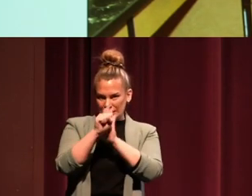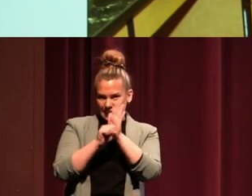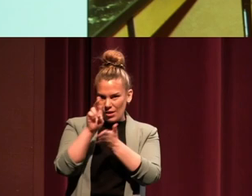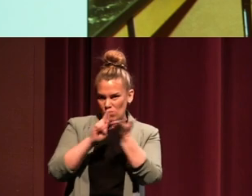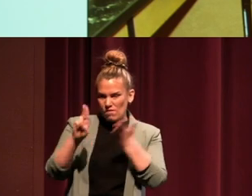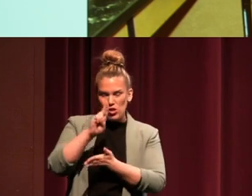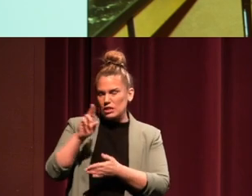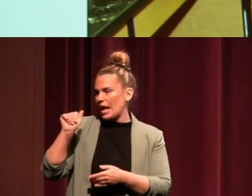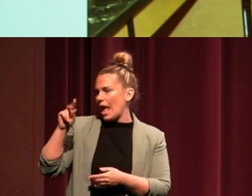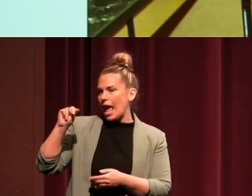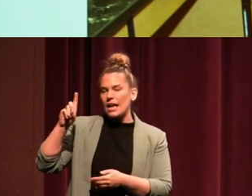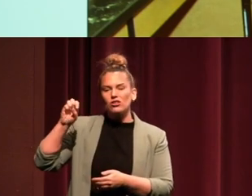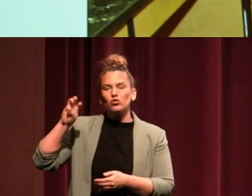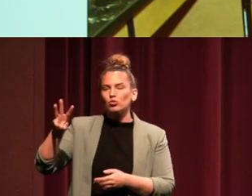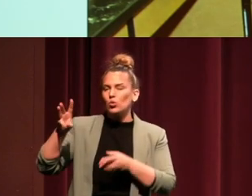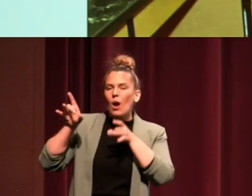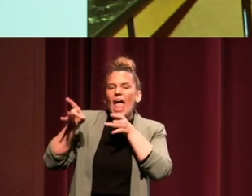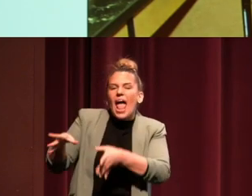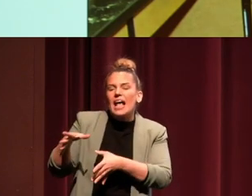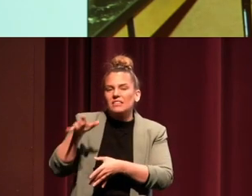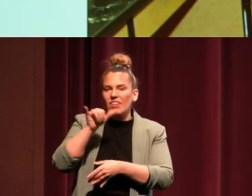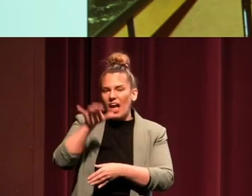well